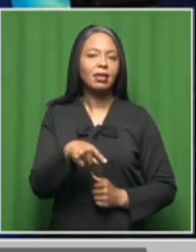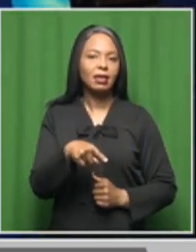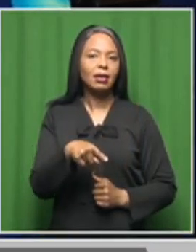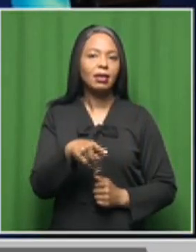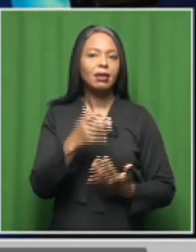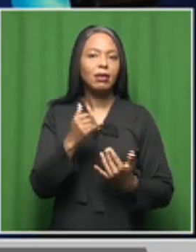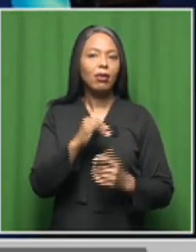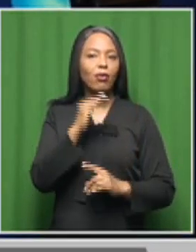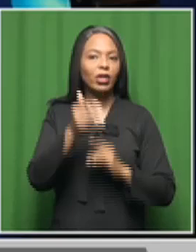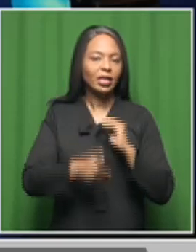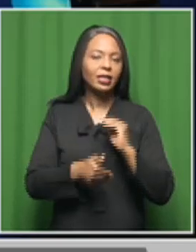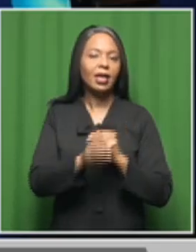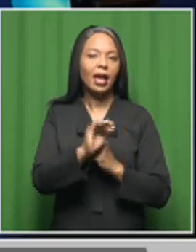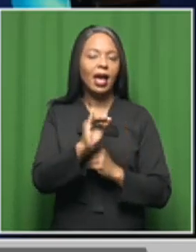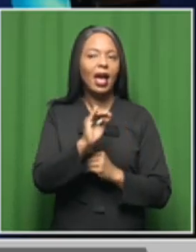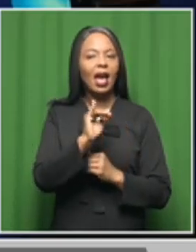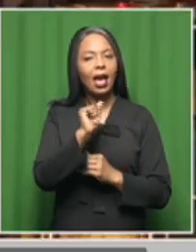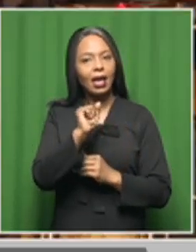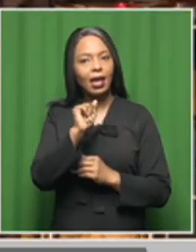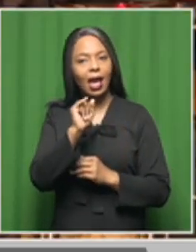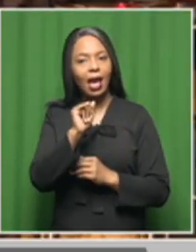platforms utilizing